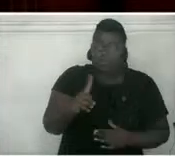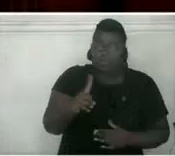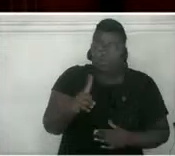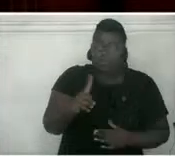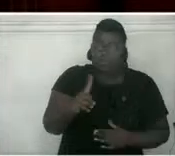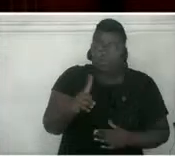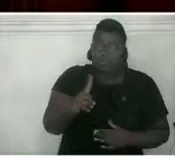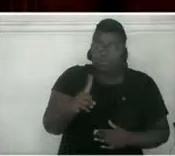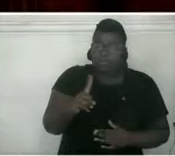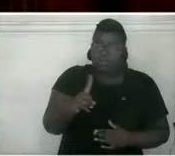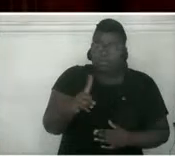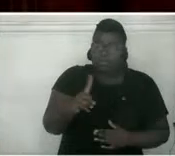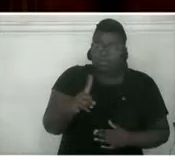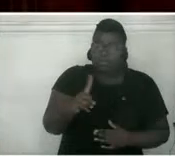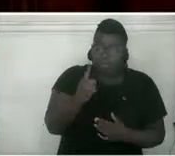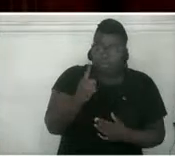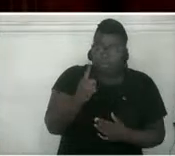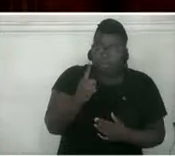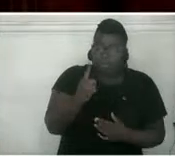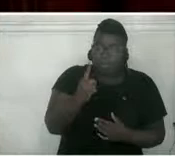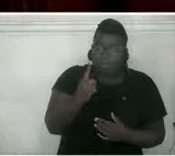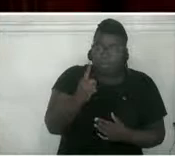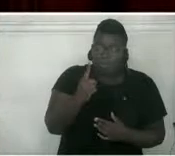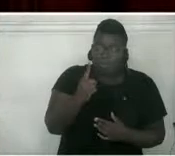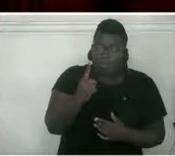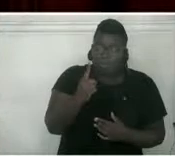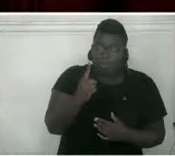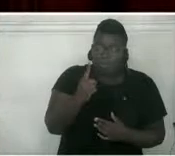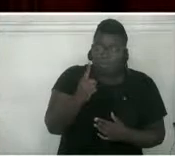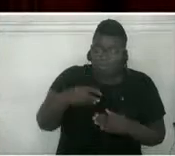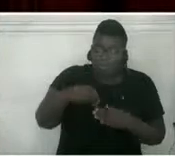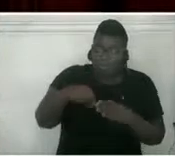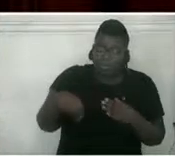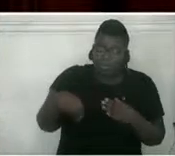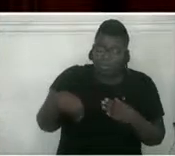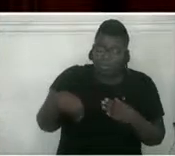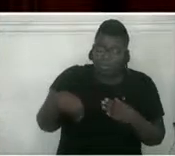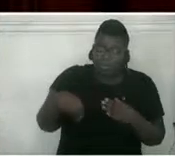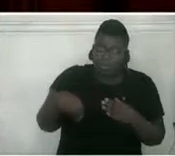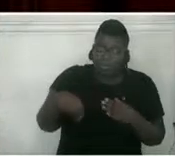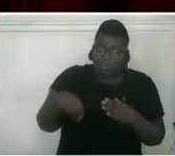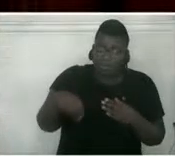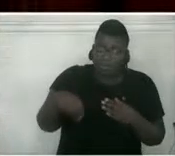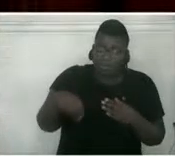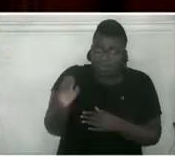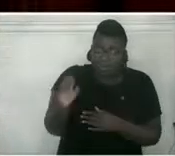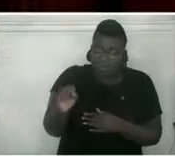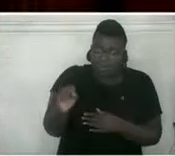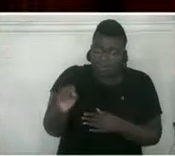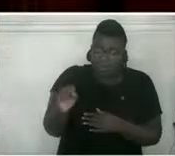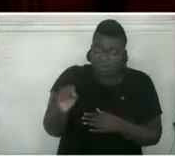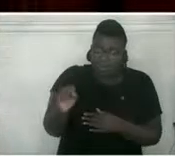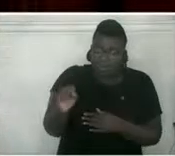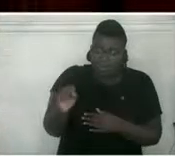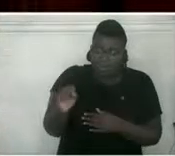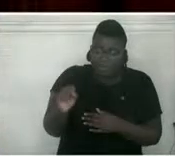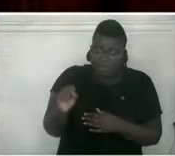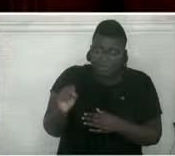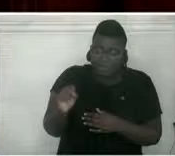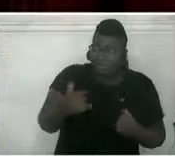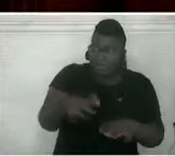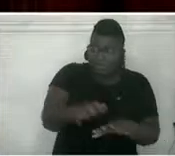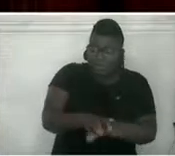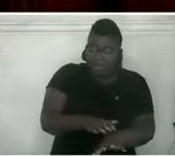2,100 hectares of beans. With regard to support of graduates who are in agriculture,